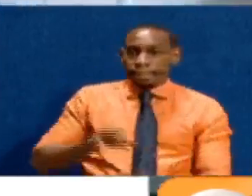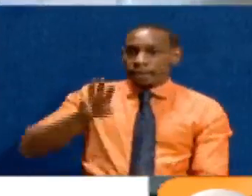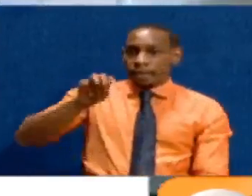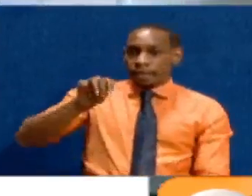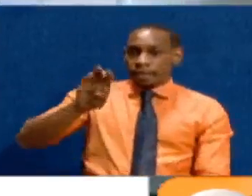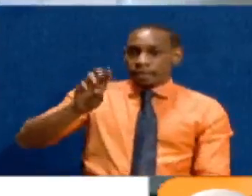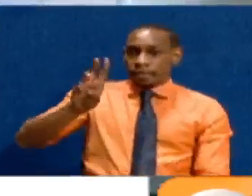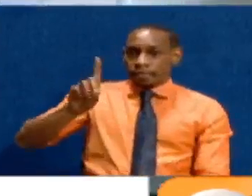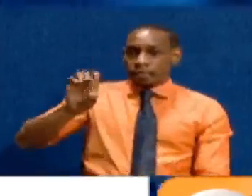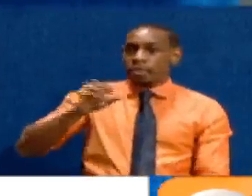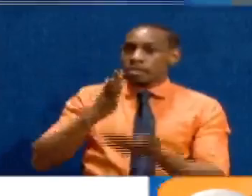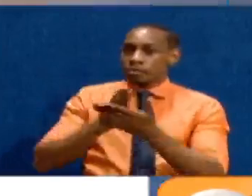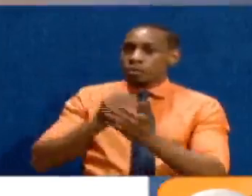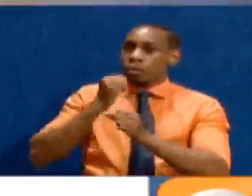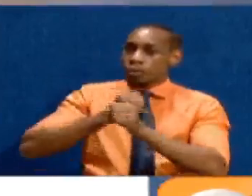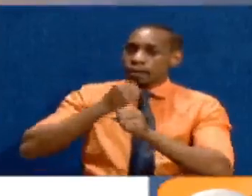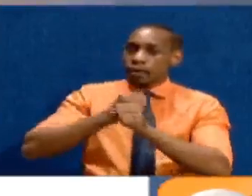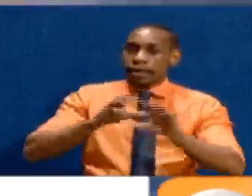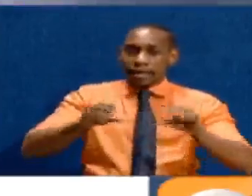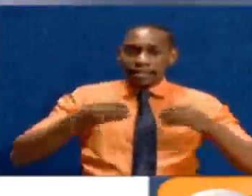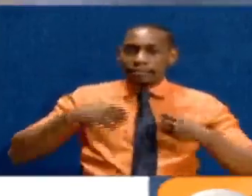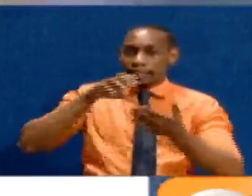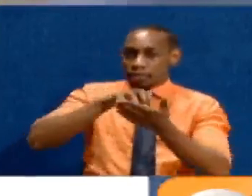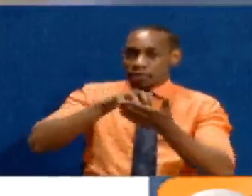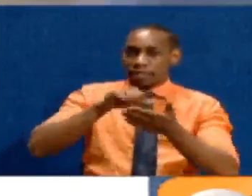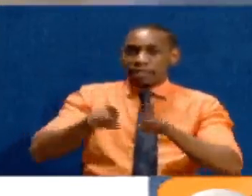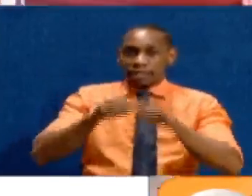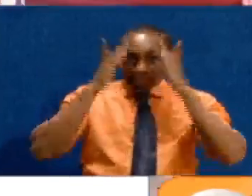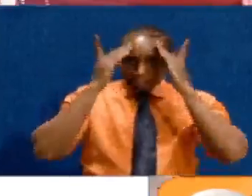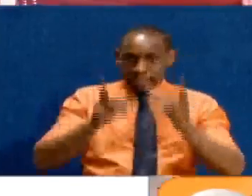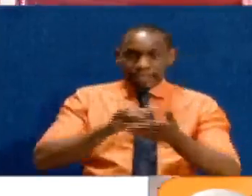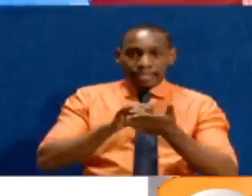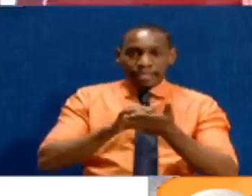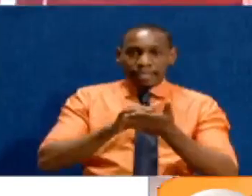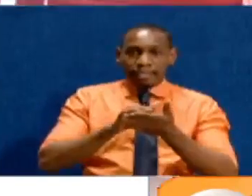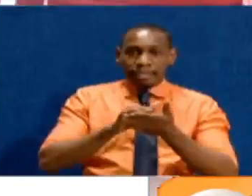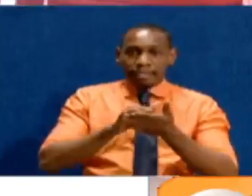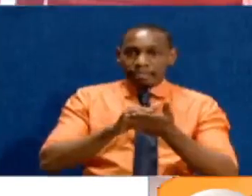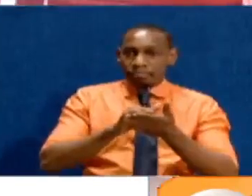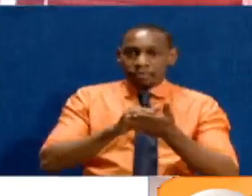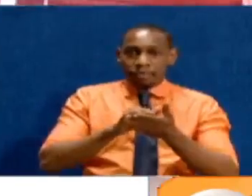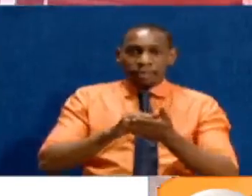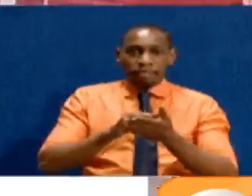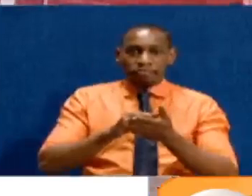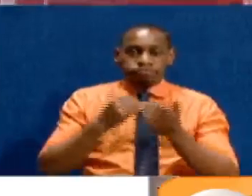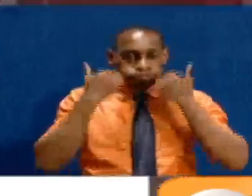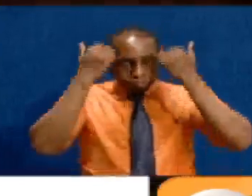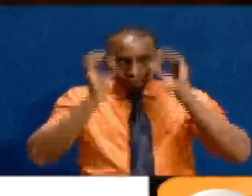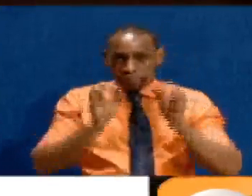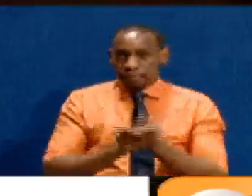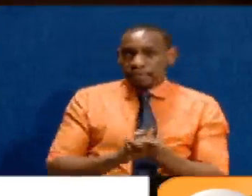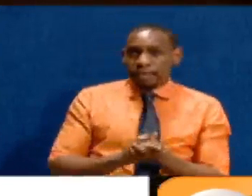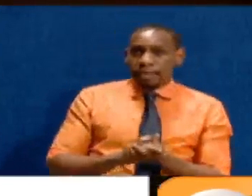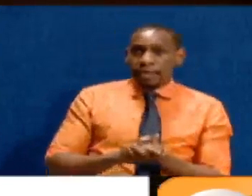has come a long way in accepting her condition, choosing to no longer be defined by it. No one knew that I